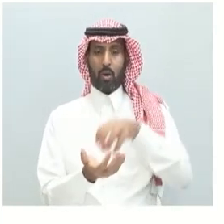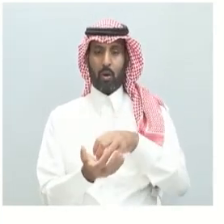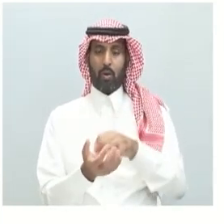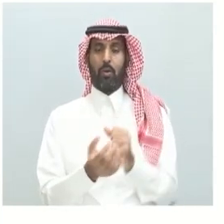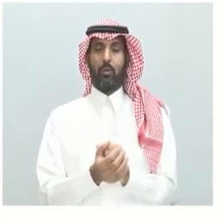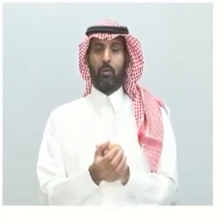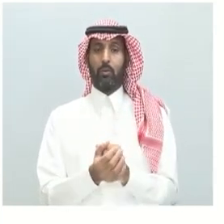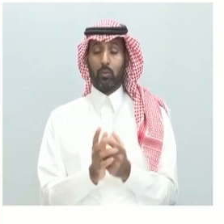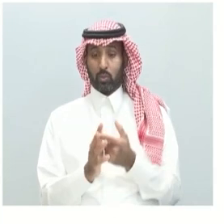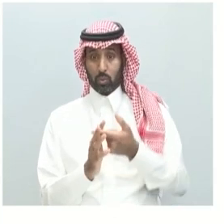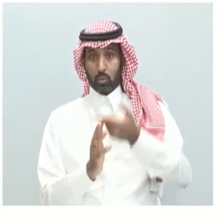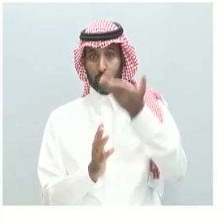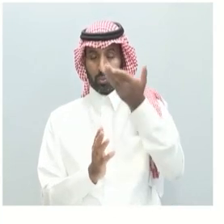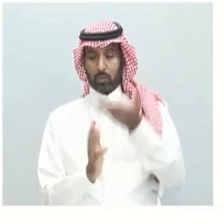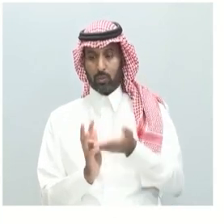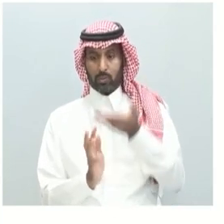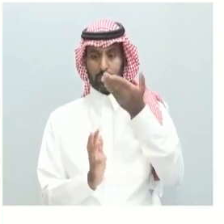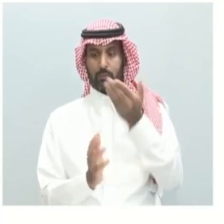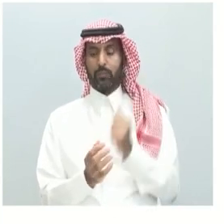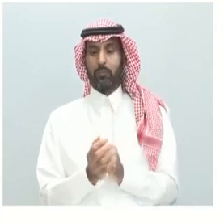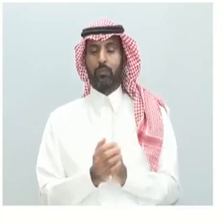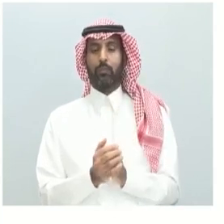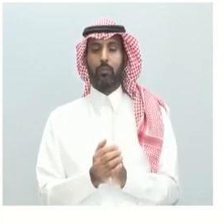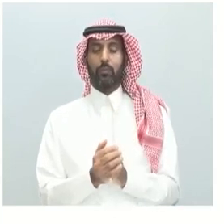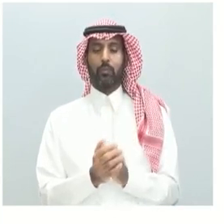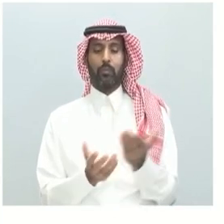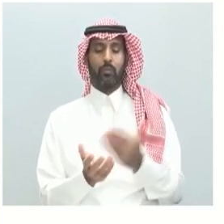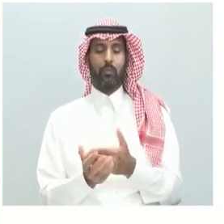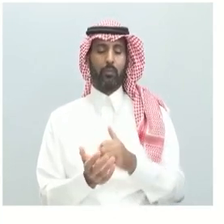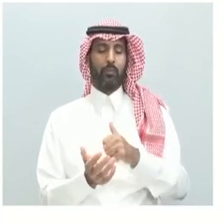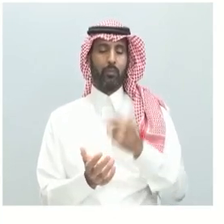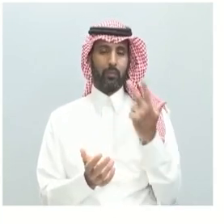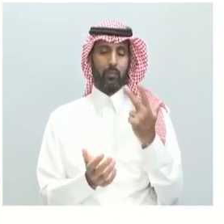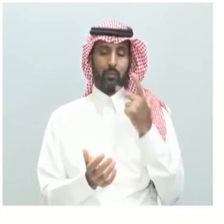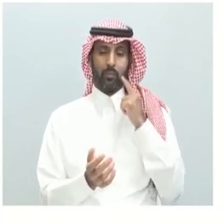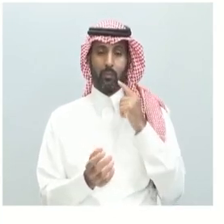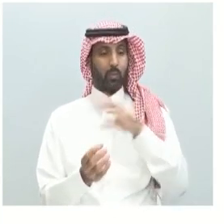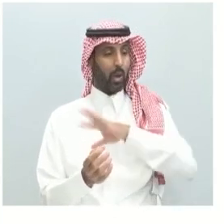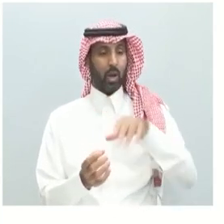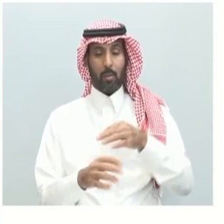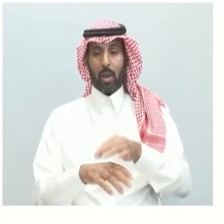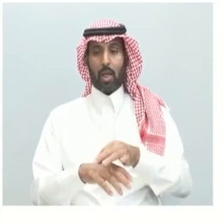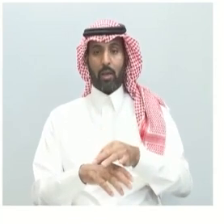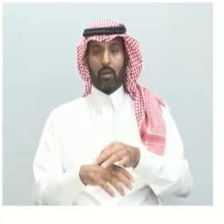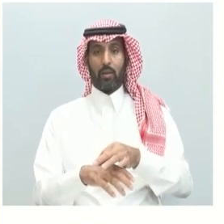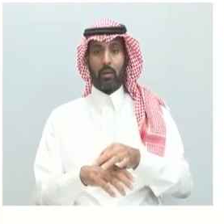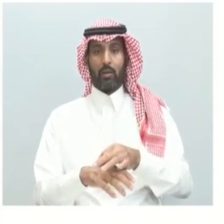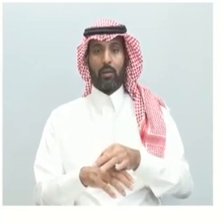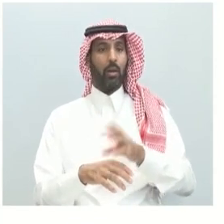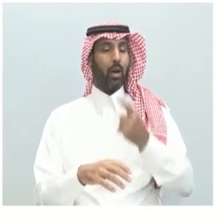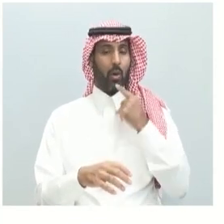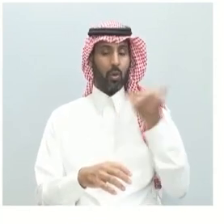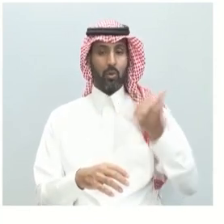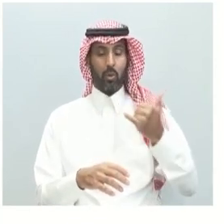is increasing. We use the progressive here. Number eight, most people, how